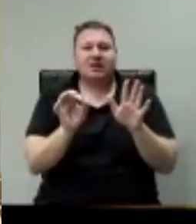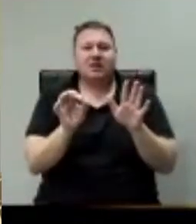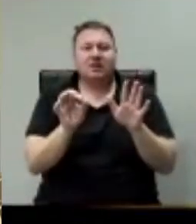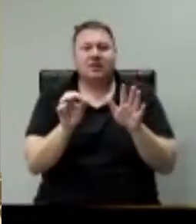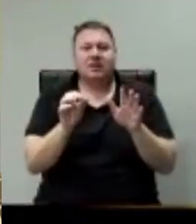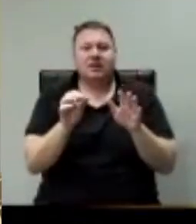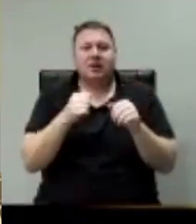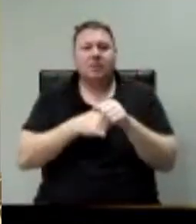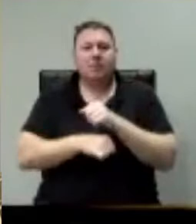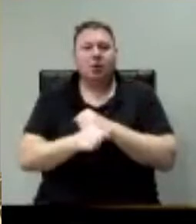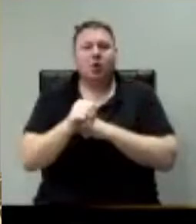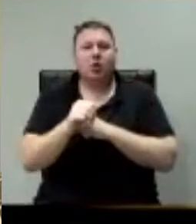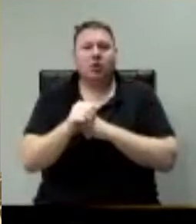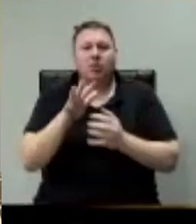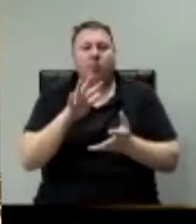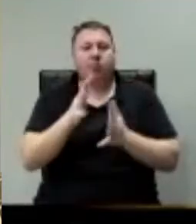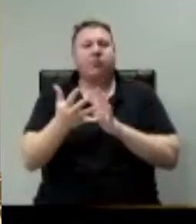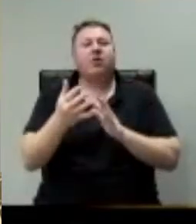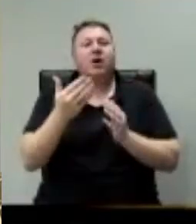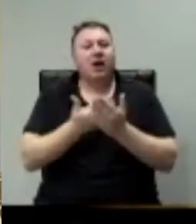birth defects are preventable.